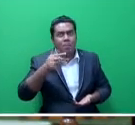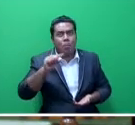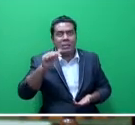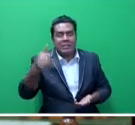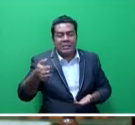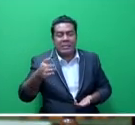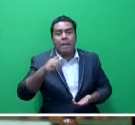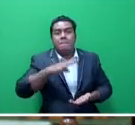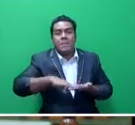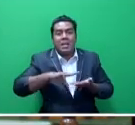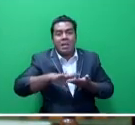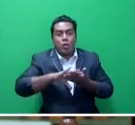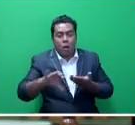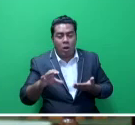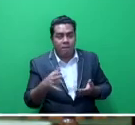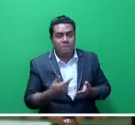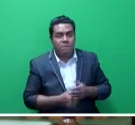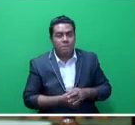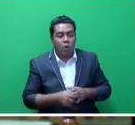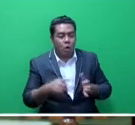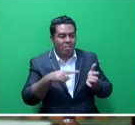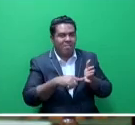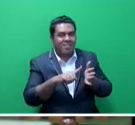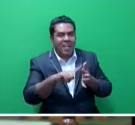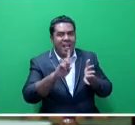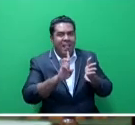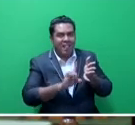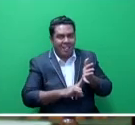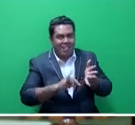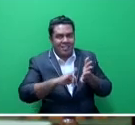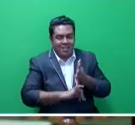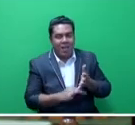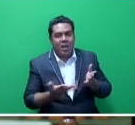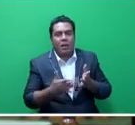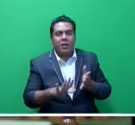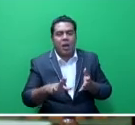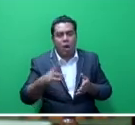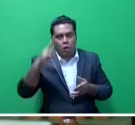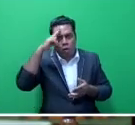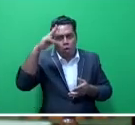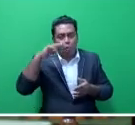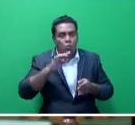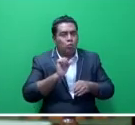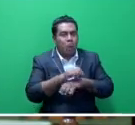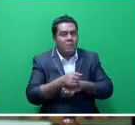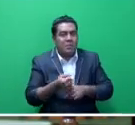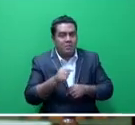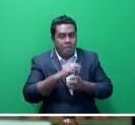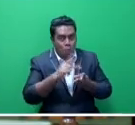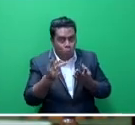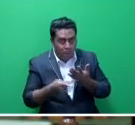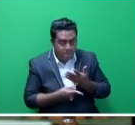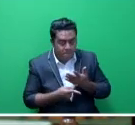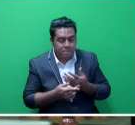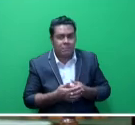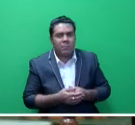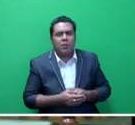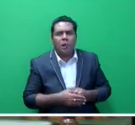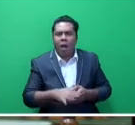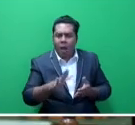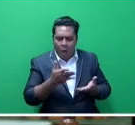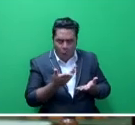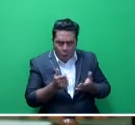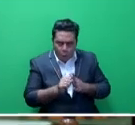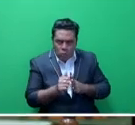and National Toppers Scheme, and $28 million for reconstruction of schools. We are also allocating $17 million